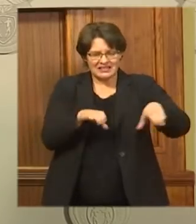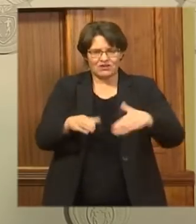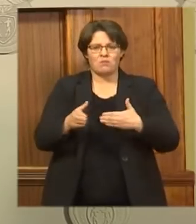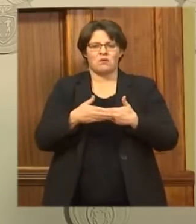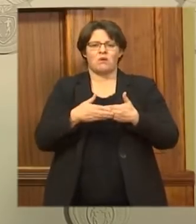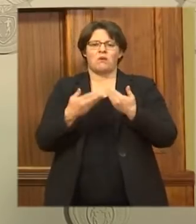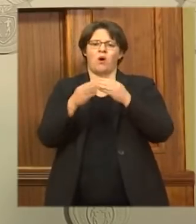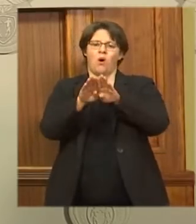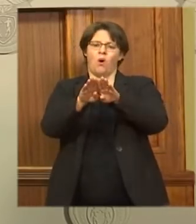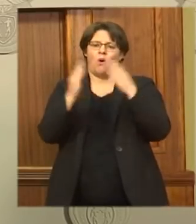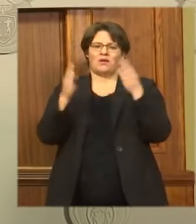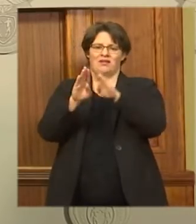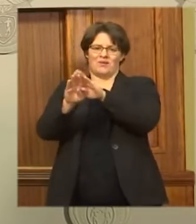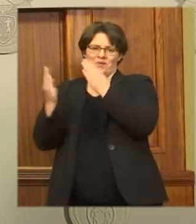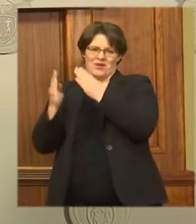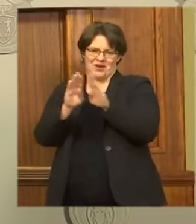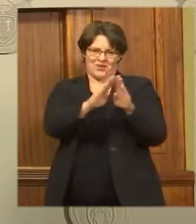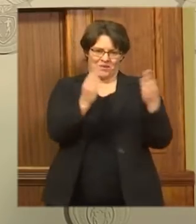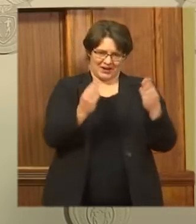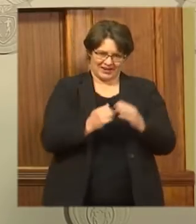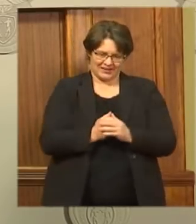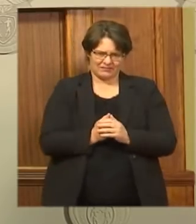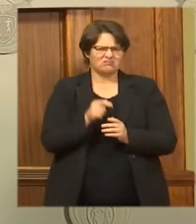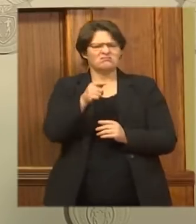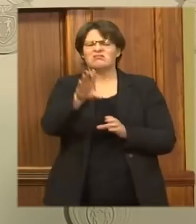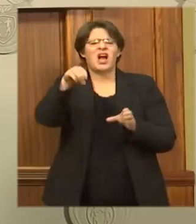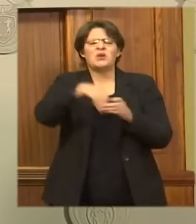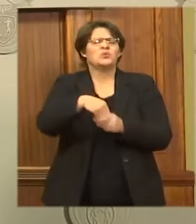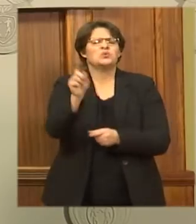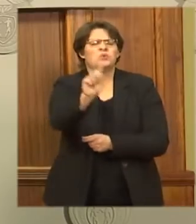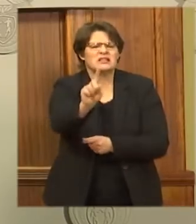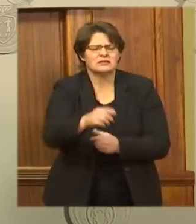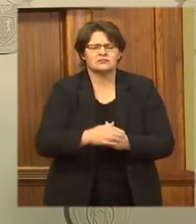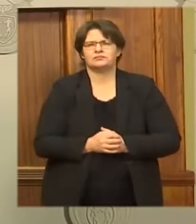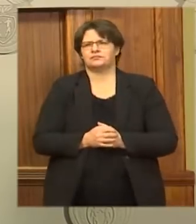activities. And these activities include